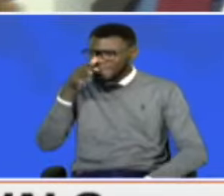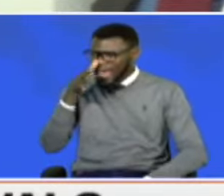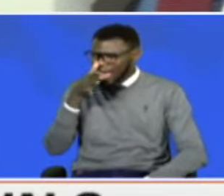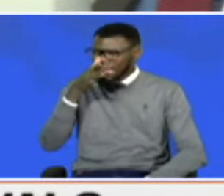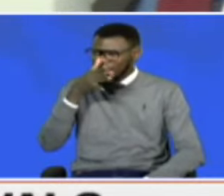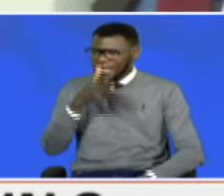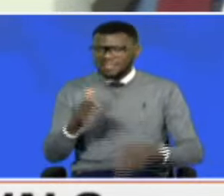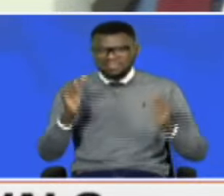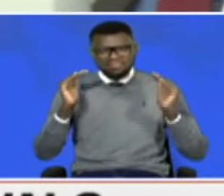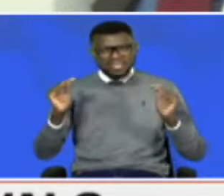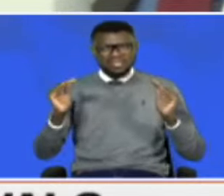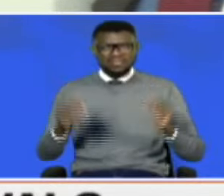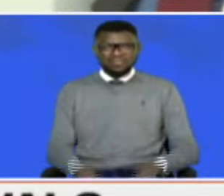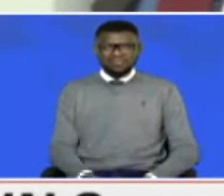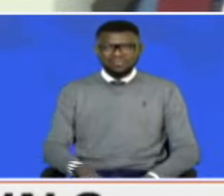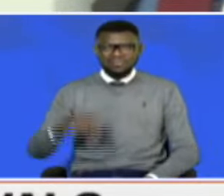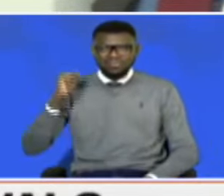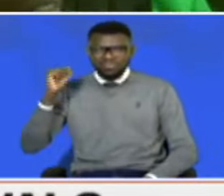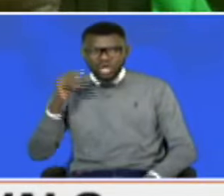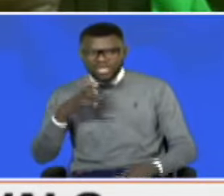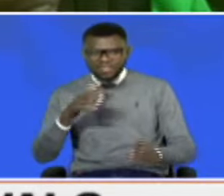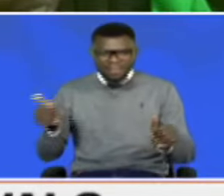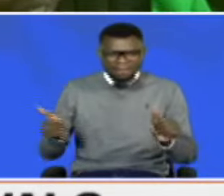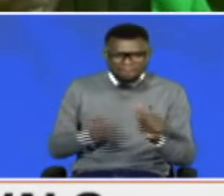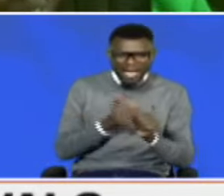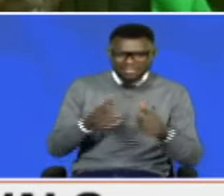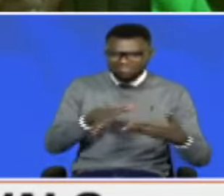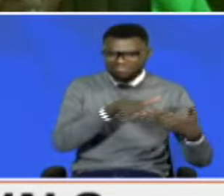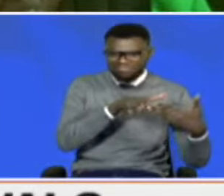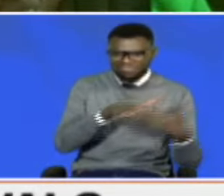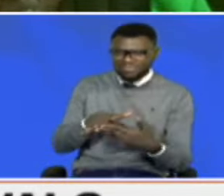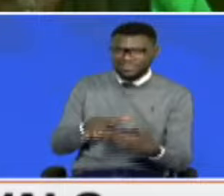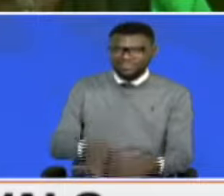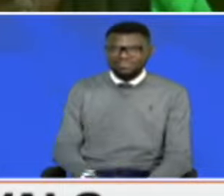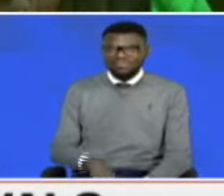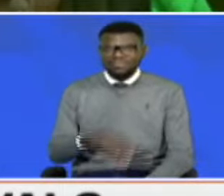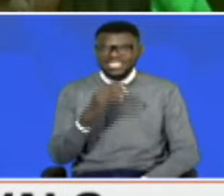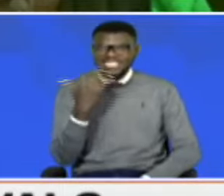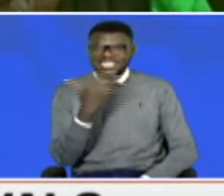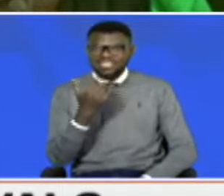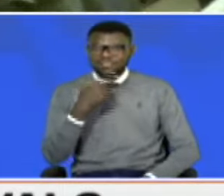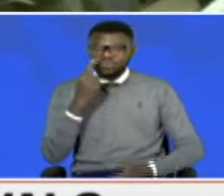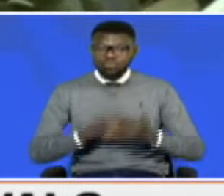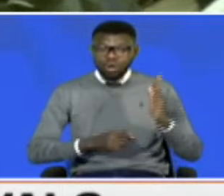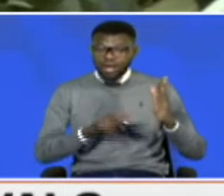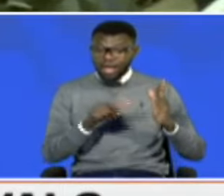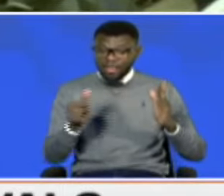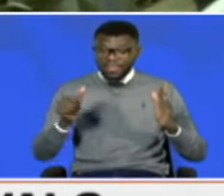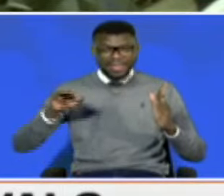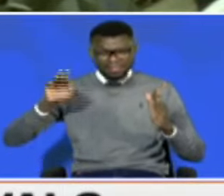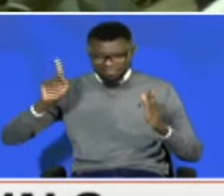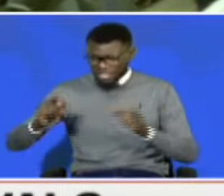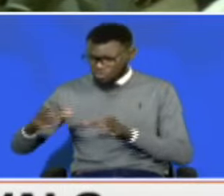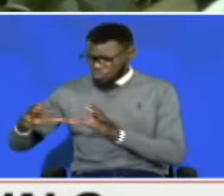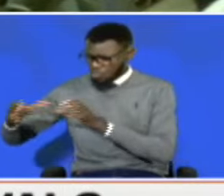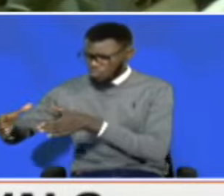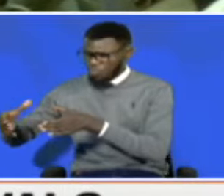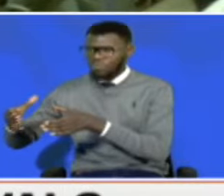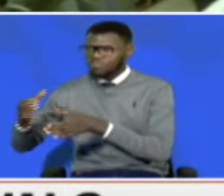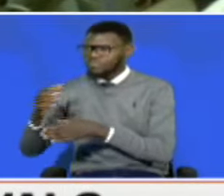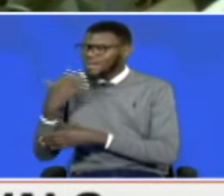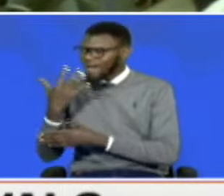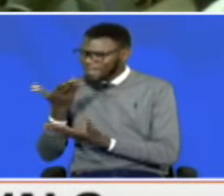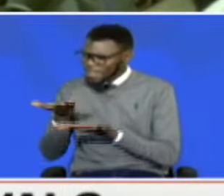deceit, politics of backstabbing. Gachagua claimed that a section of current MPs he supported would turn to